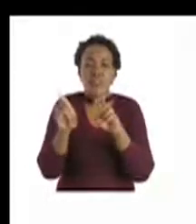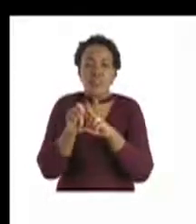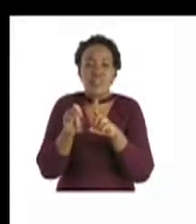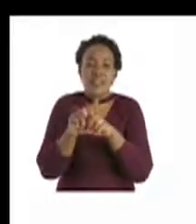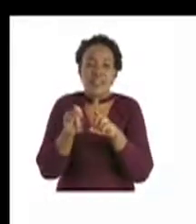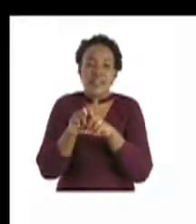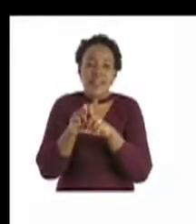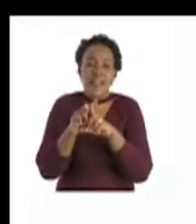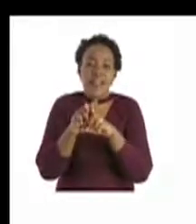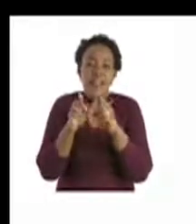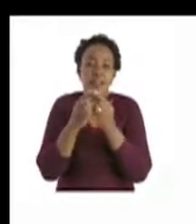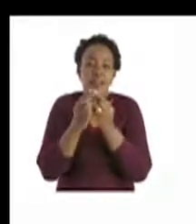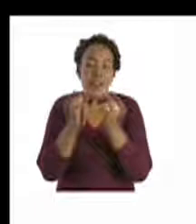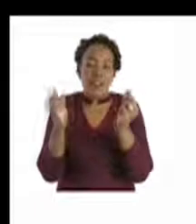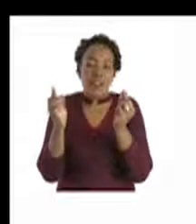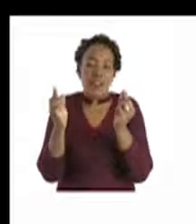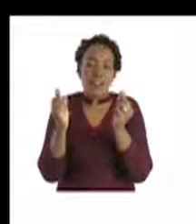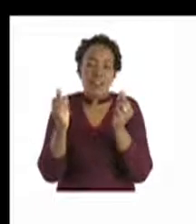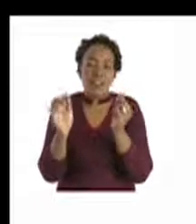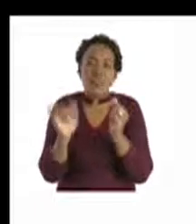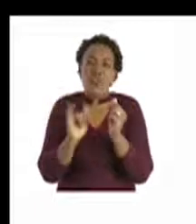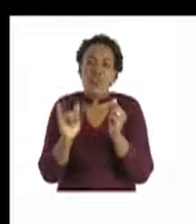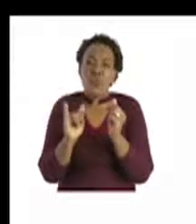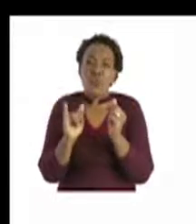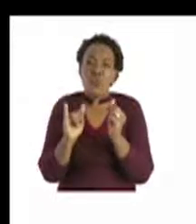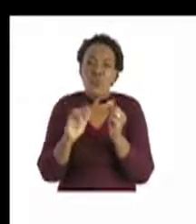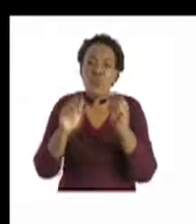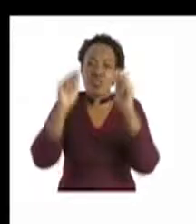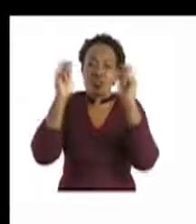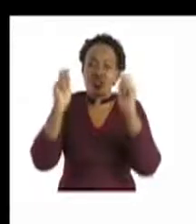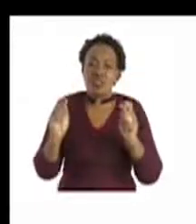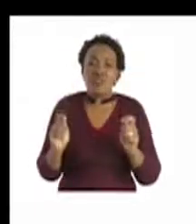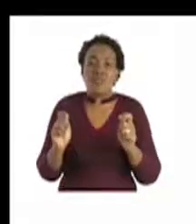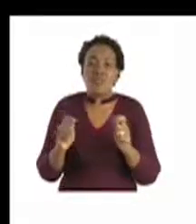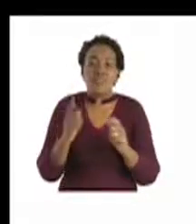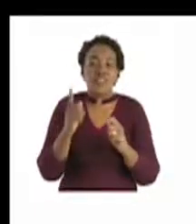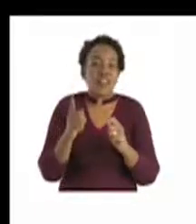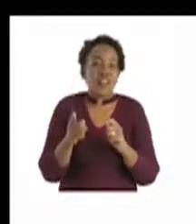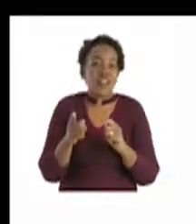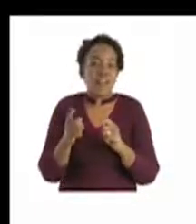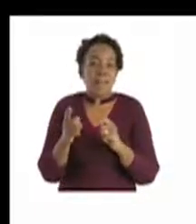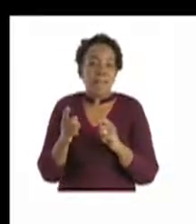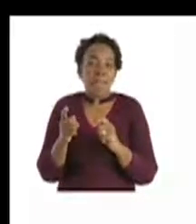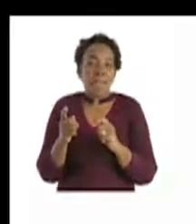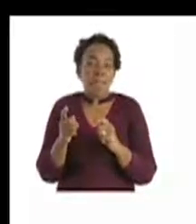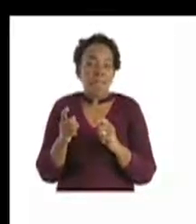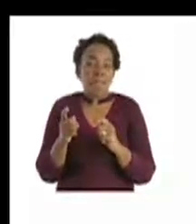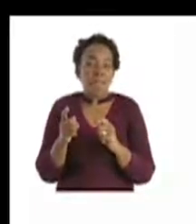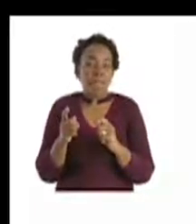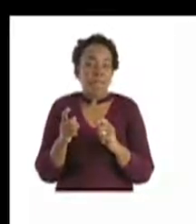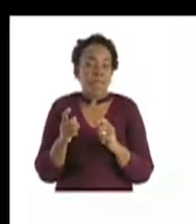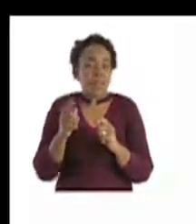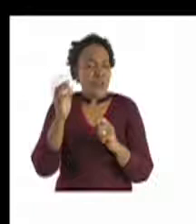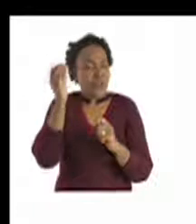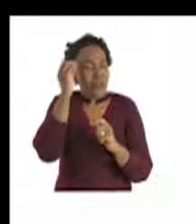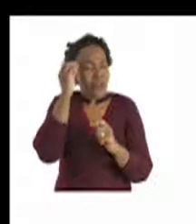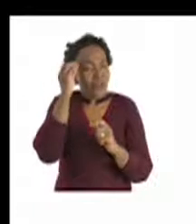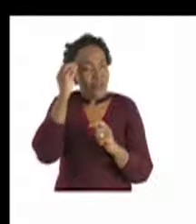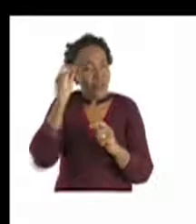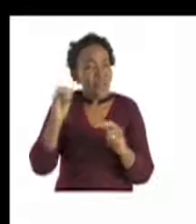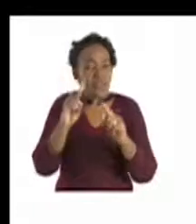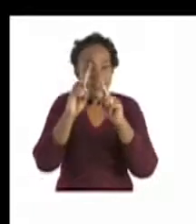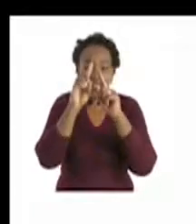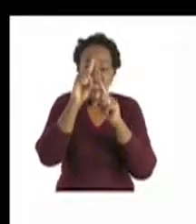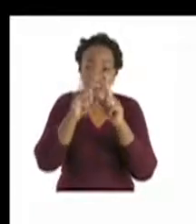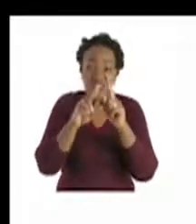length. Which shape is that? We all know that it's a square. So